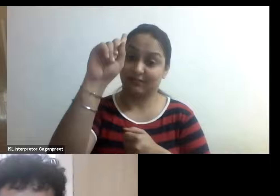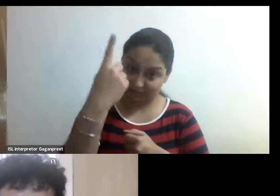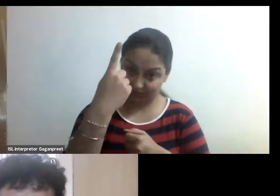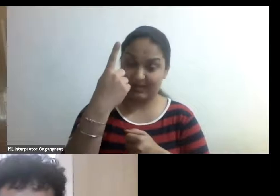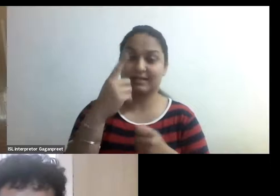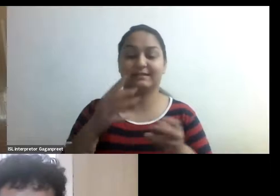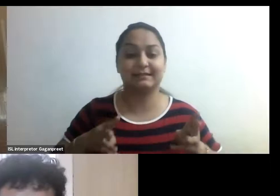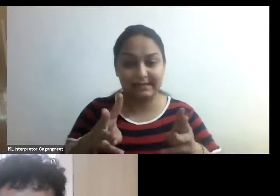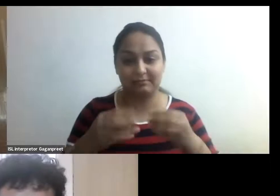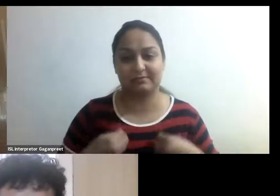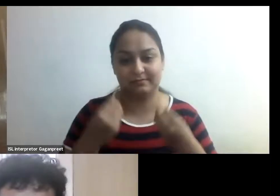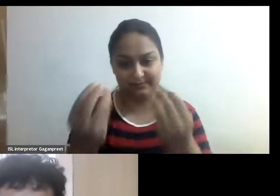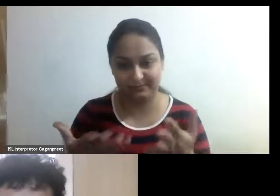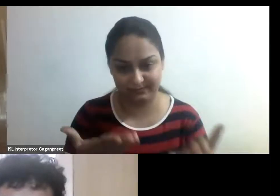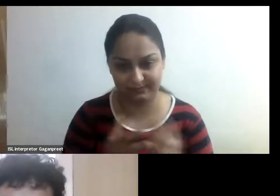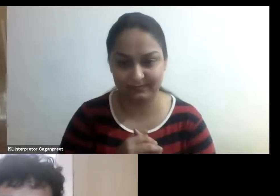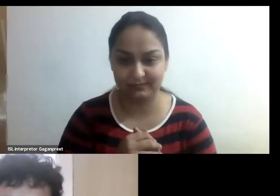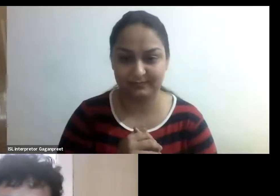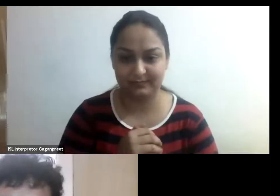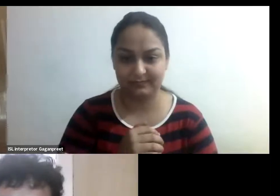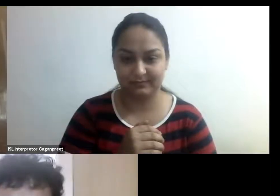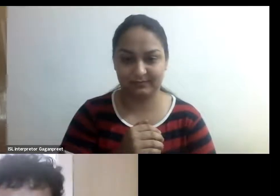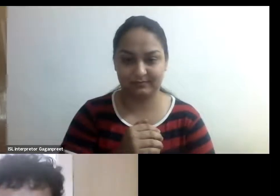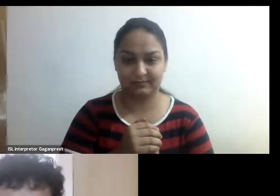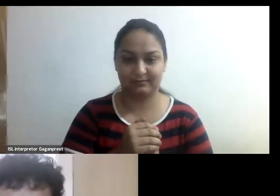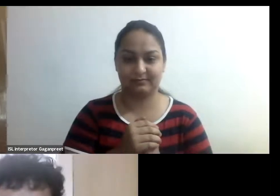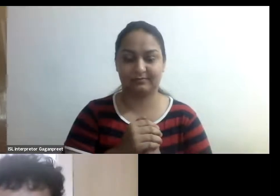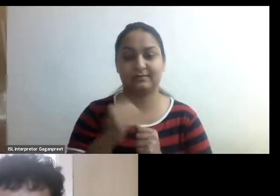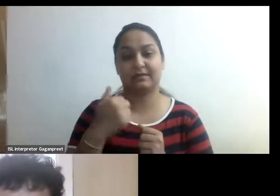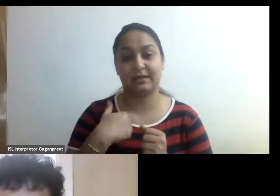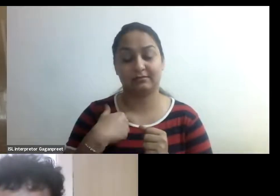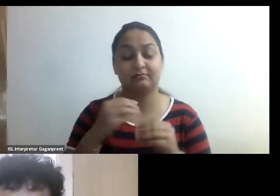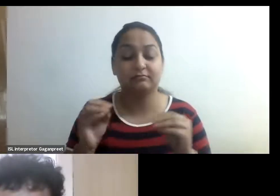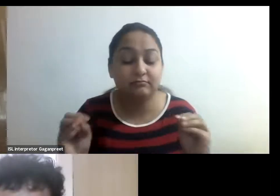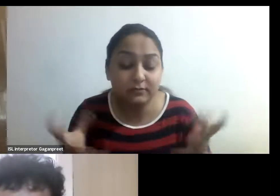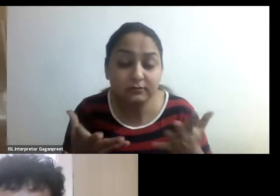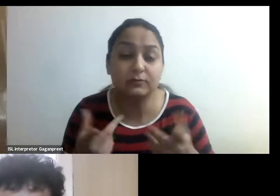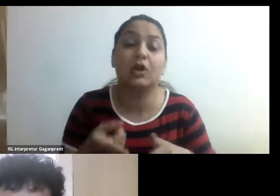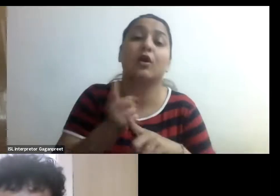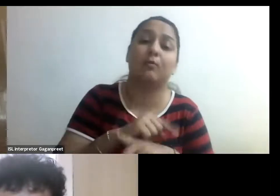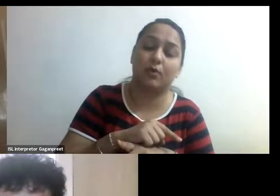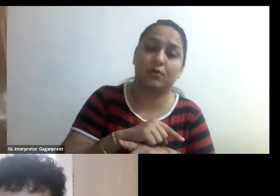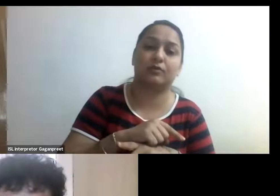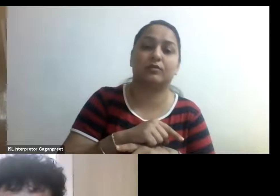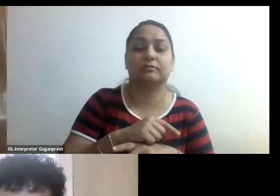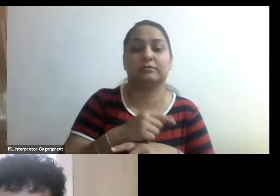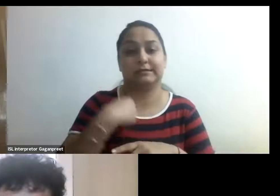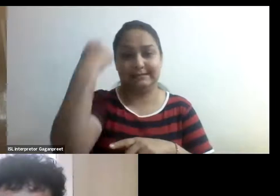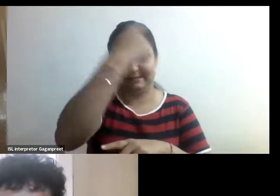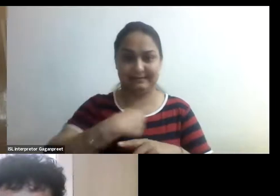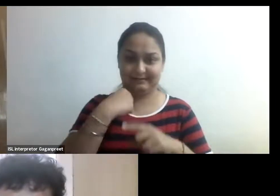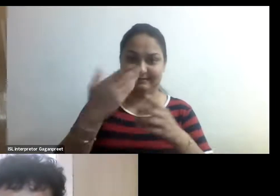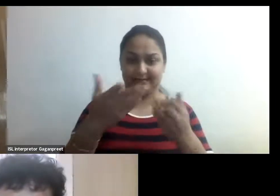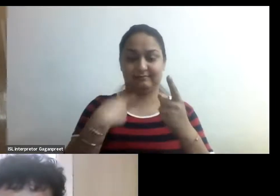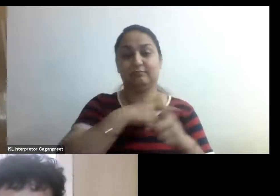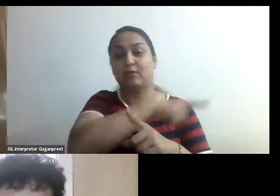of the exhibition. Um, sure. I'm just about to pull up my screen where you will be able